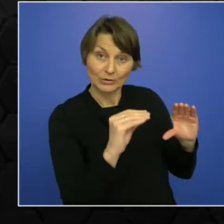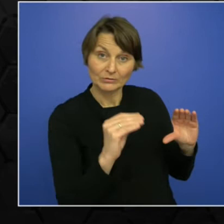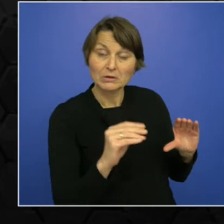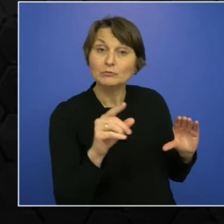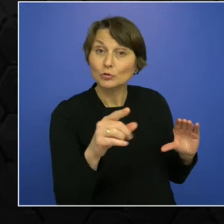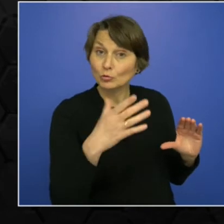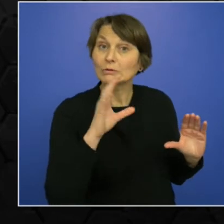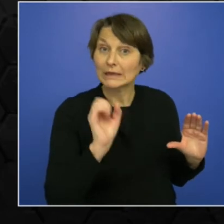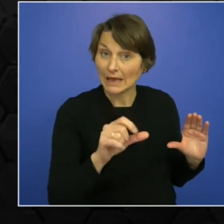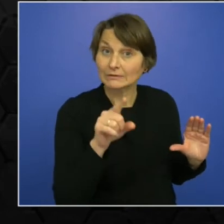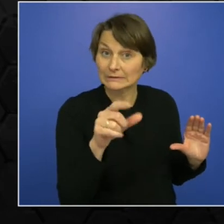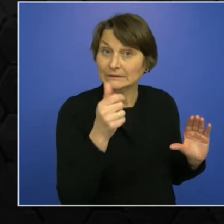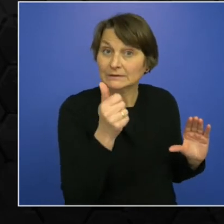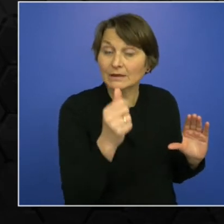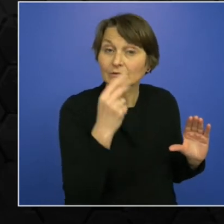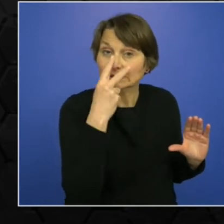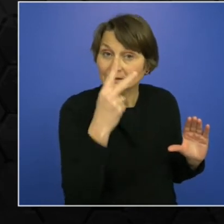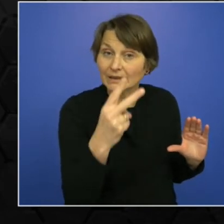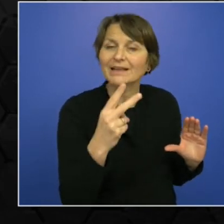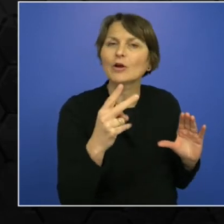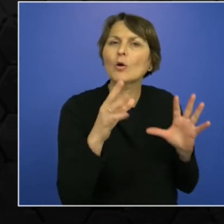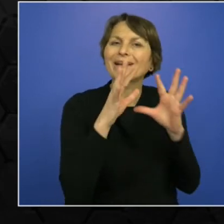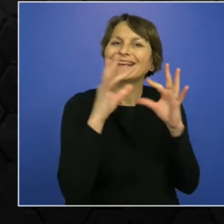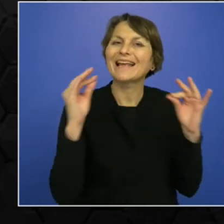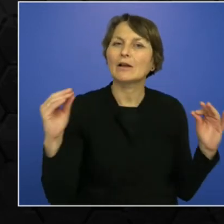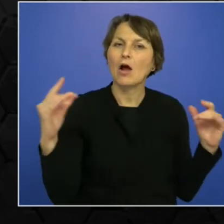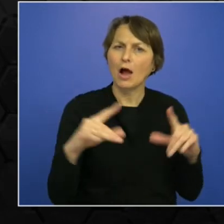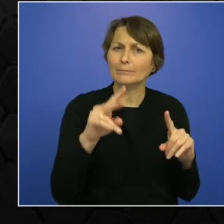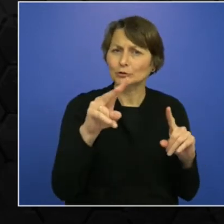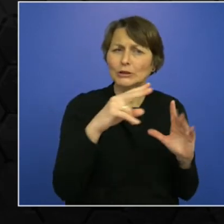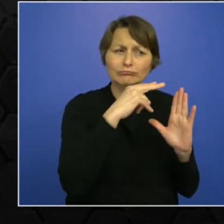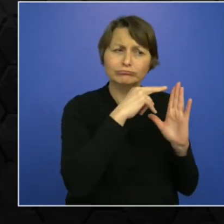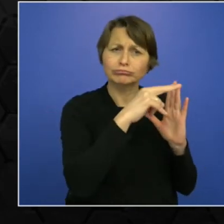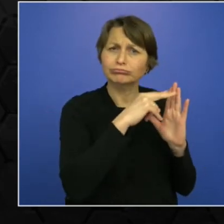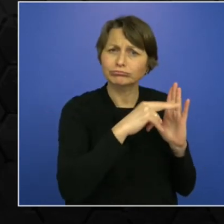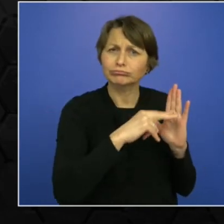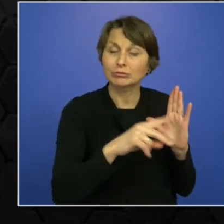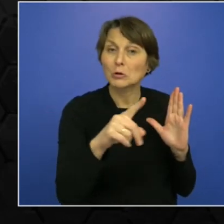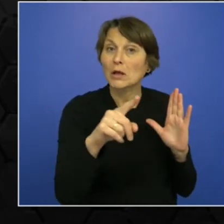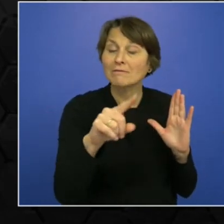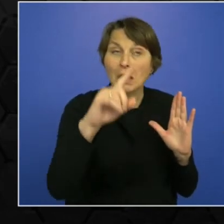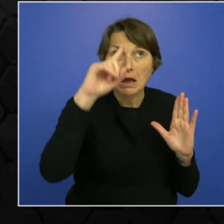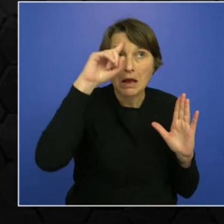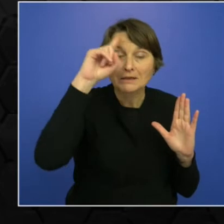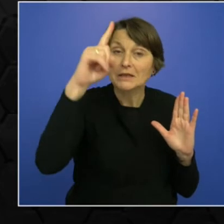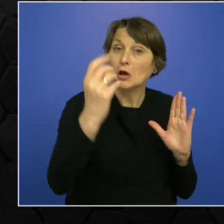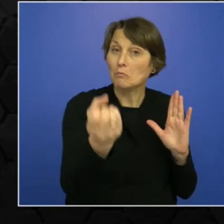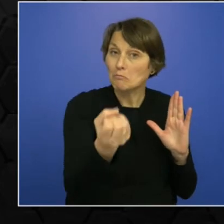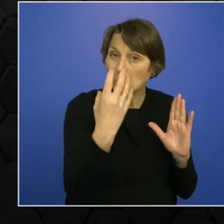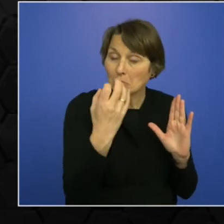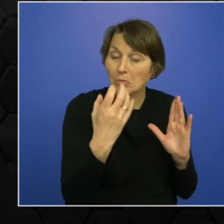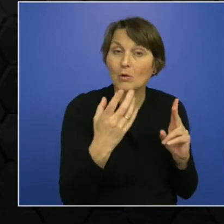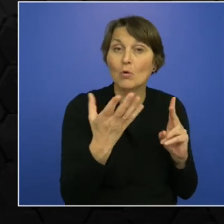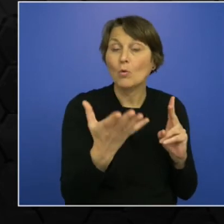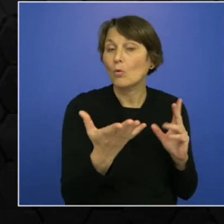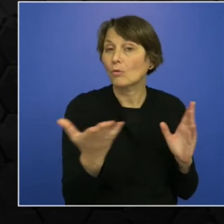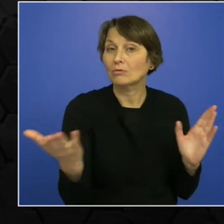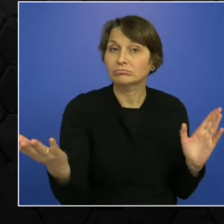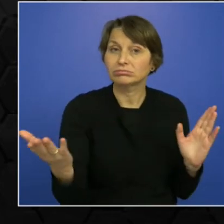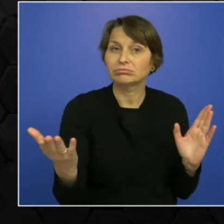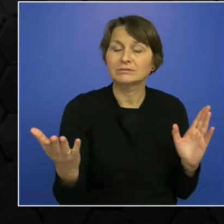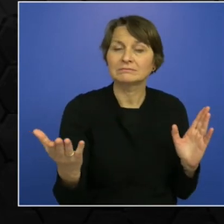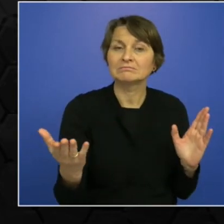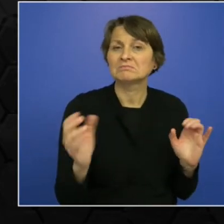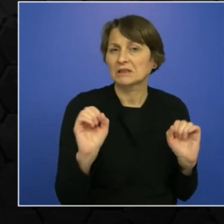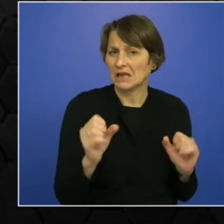repo on GitHub and see what we're doing there and make suggestions, use it, play around with it, and